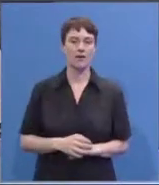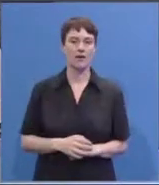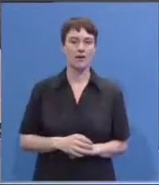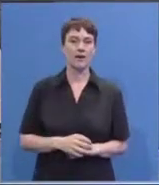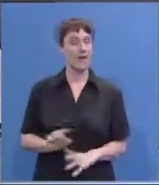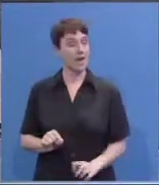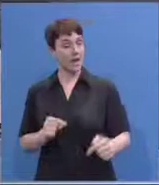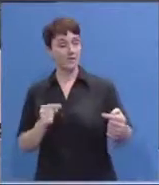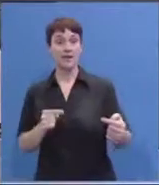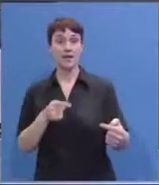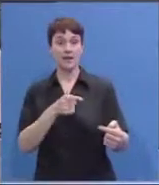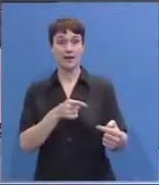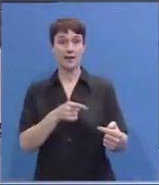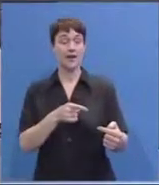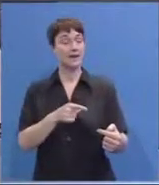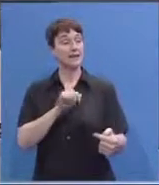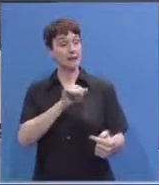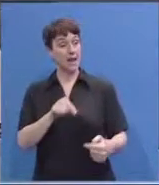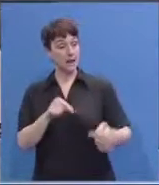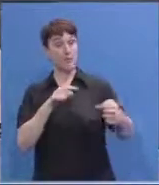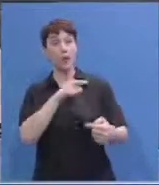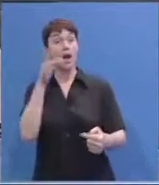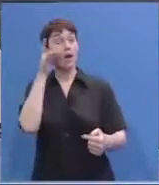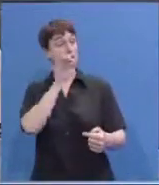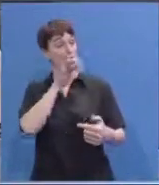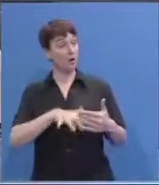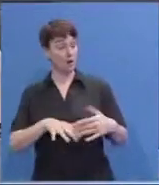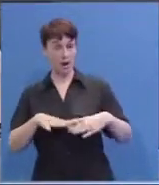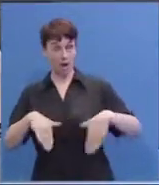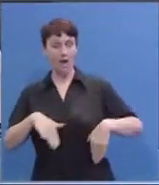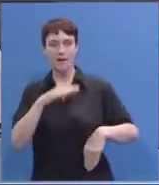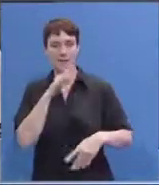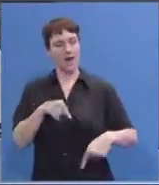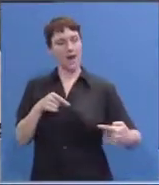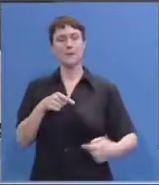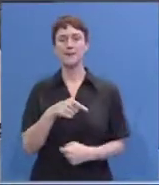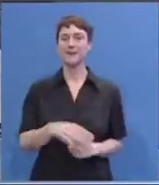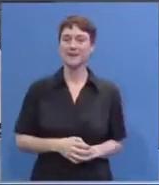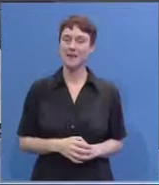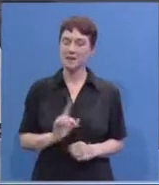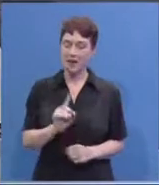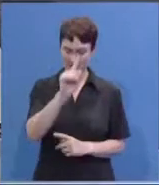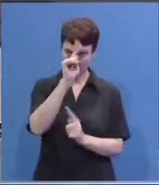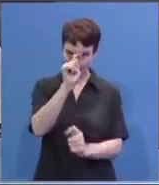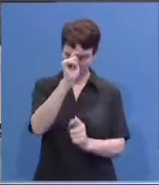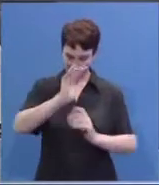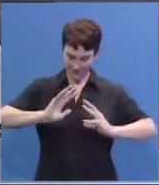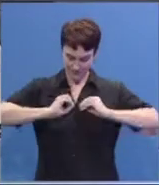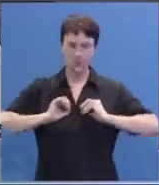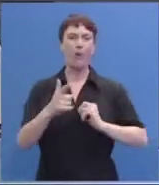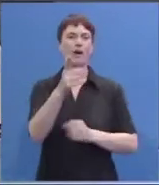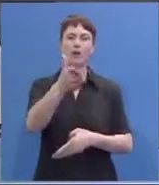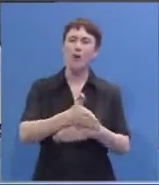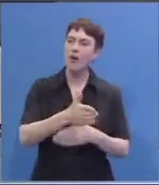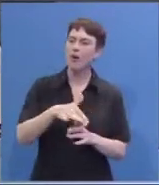he whose story you have not heard. And perhaps to give each and every person that acknowledgement in our workplace,